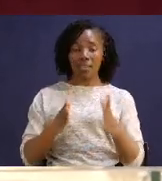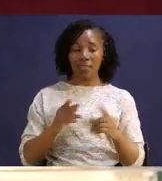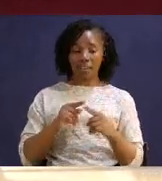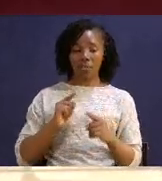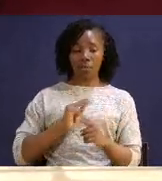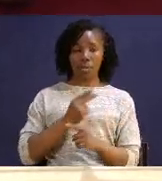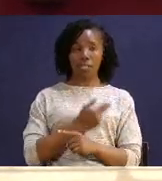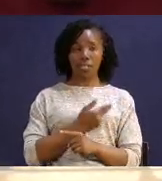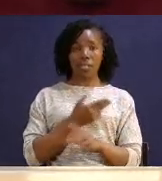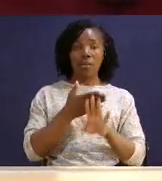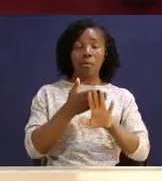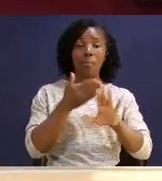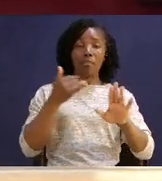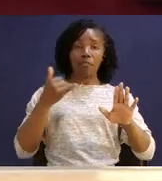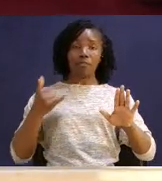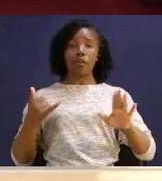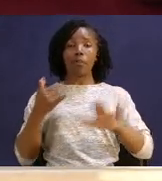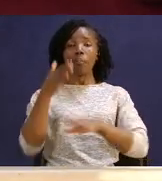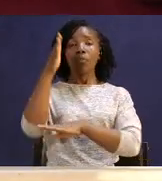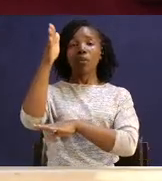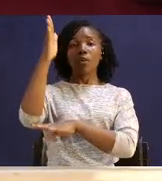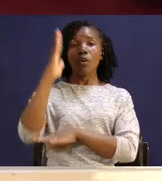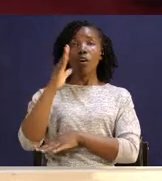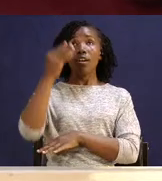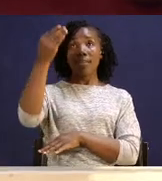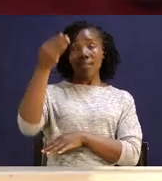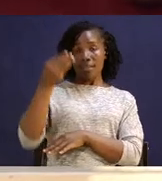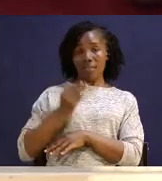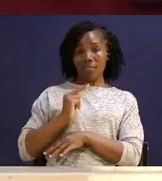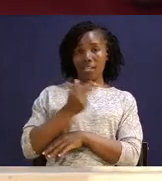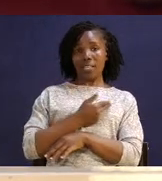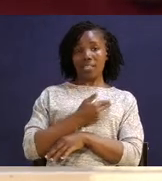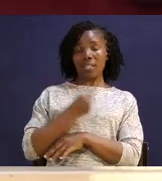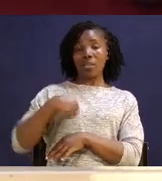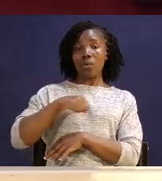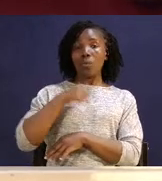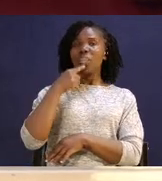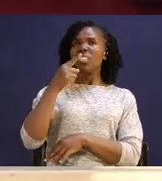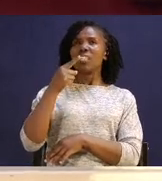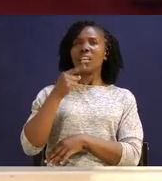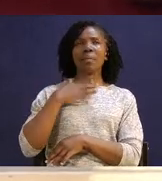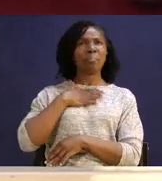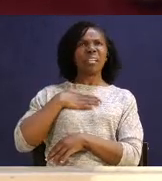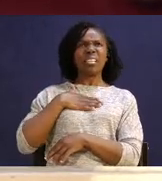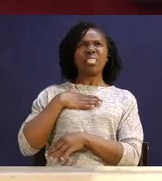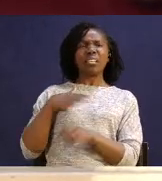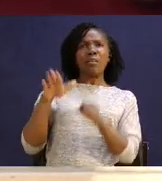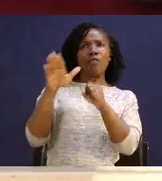And so even before God gives us, we are already telling him, don't give me a lot.